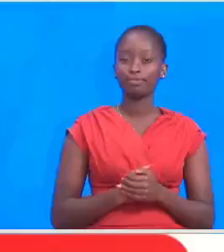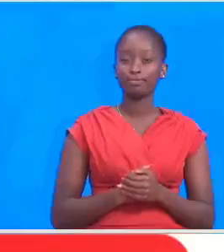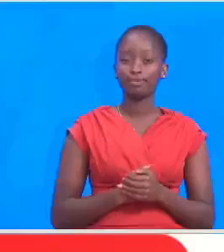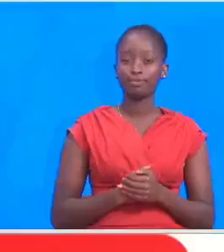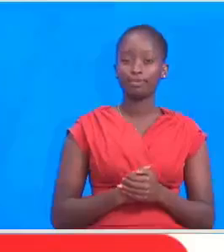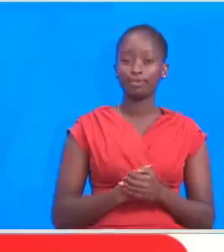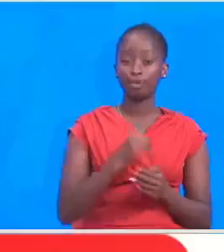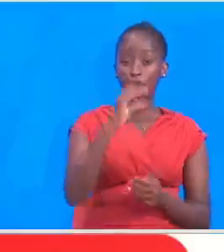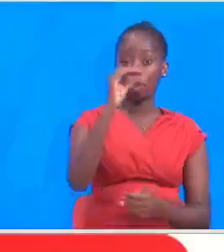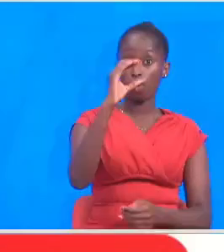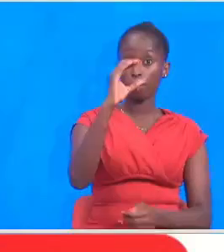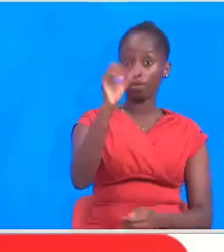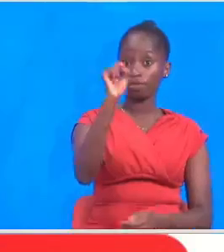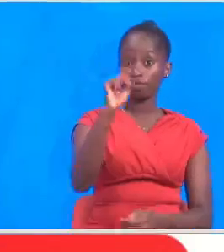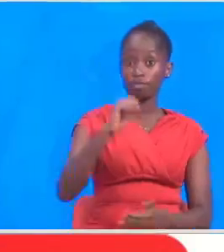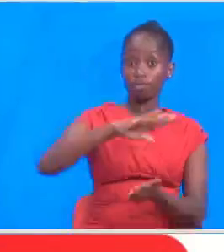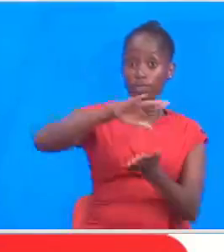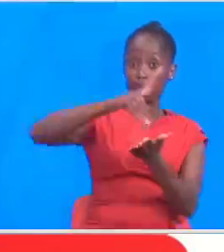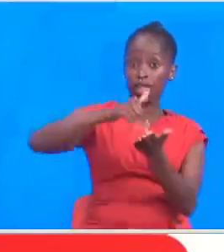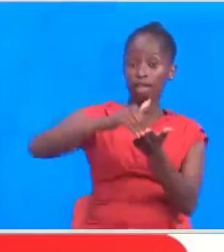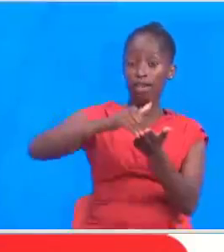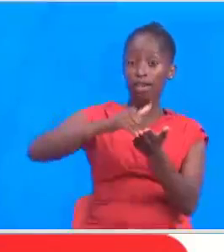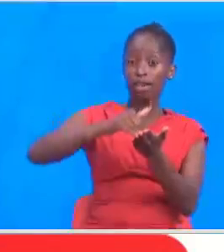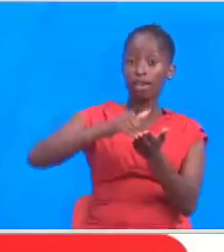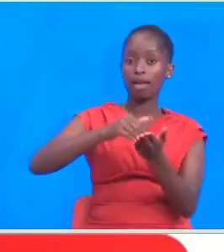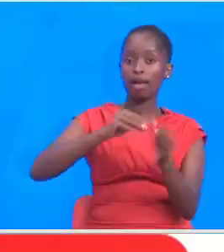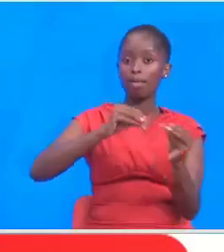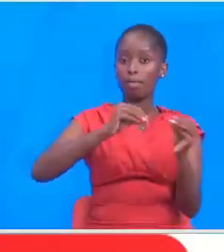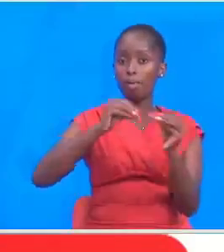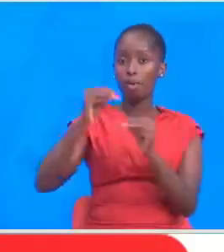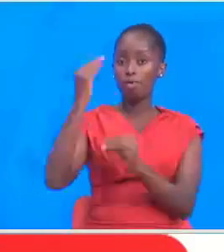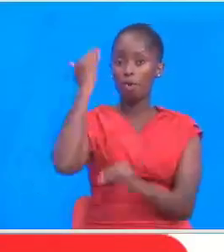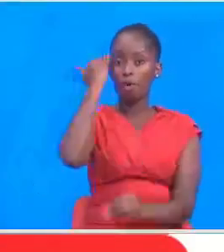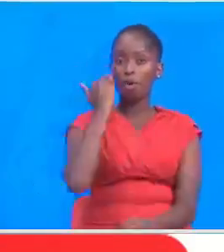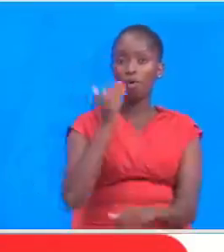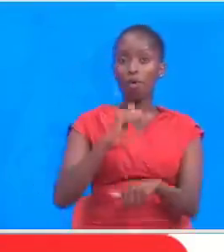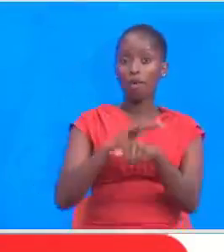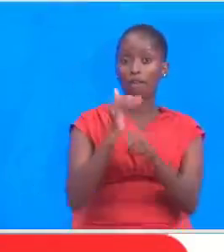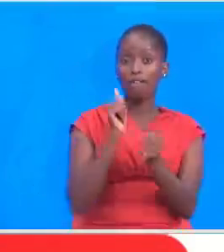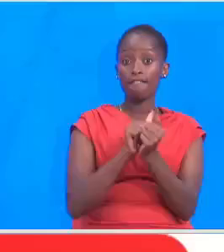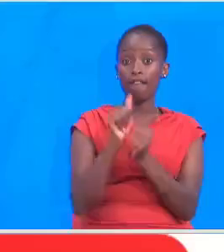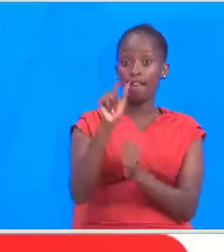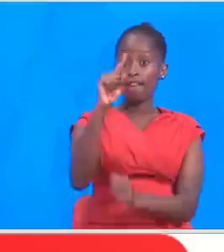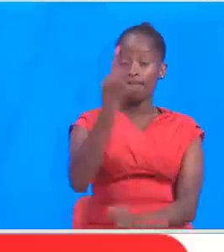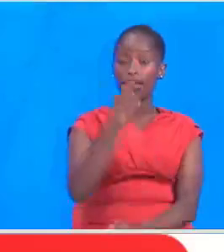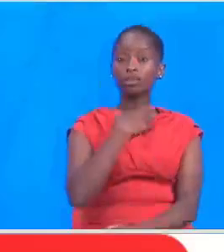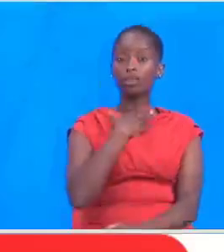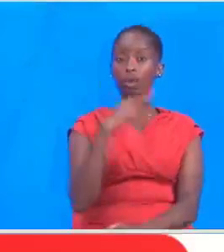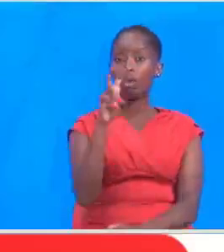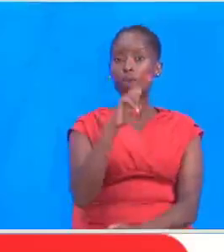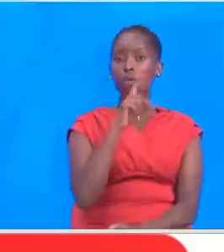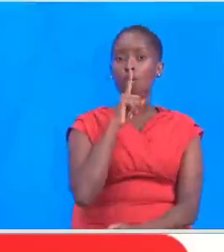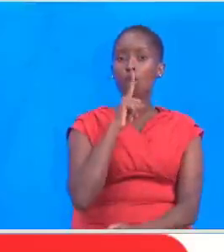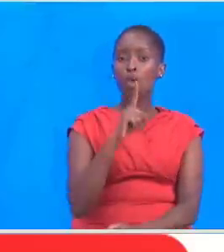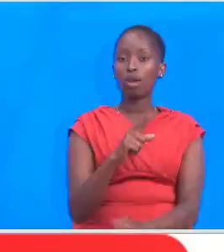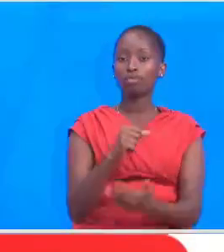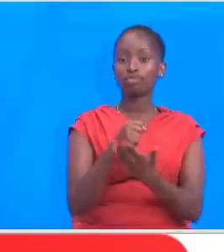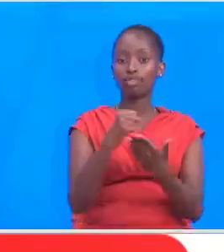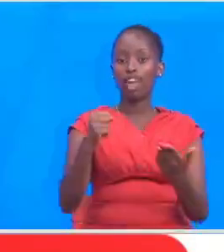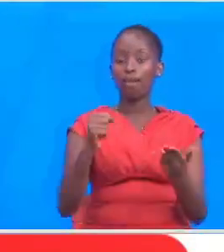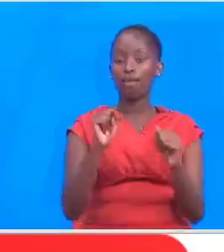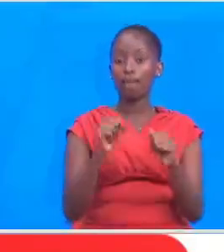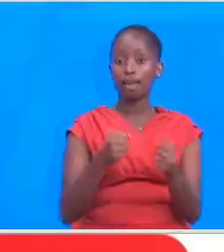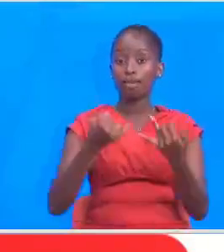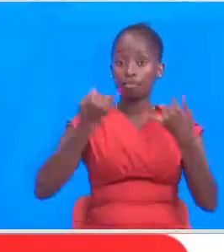Busia Senator Okiya Omtatah moving to court on Friday, first, to seek orders to suspend the implementation of